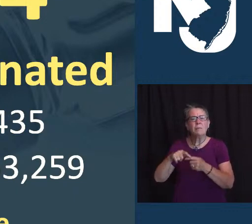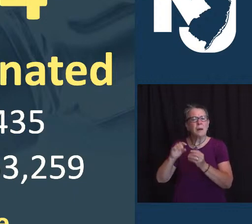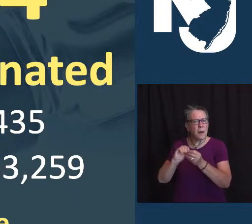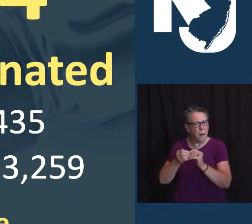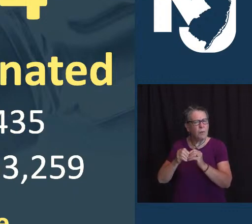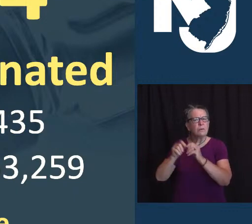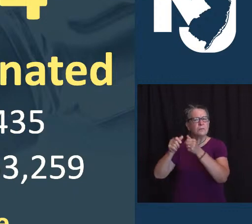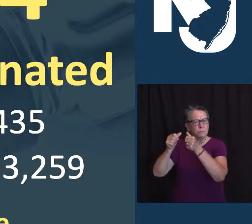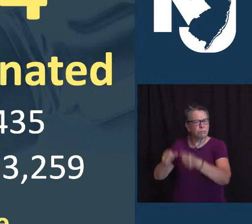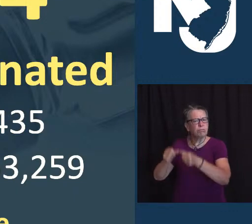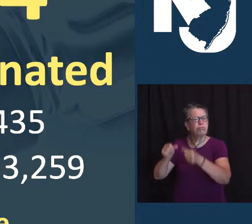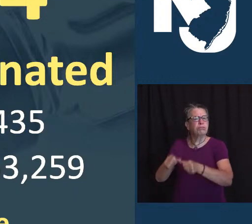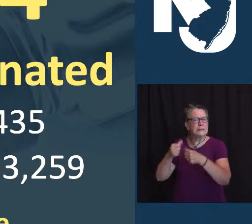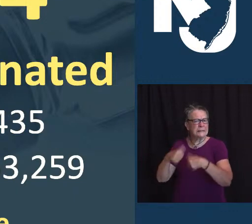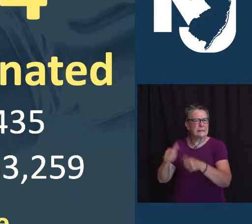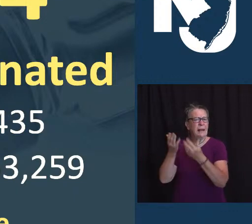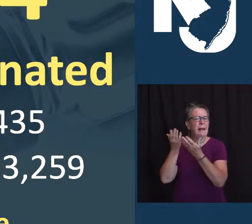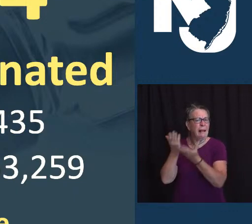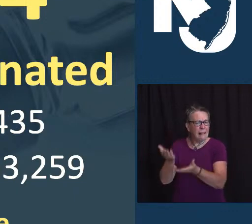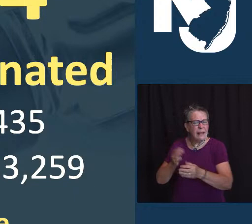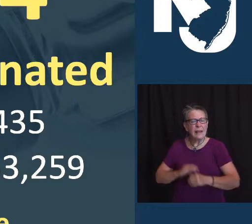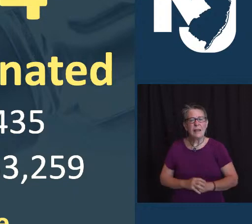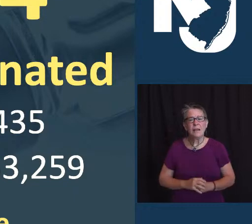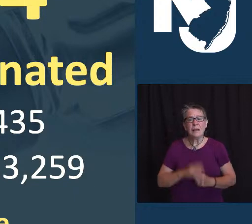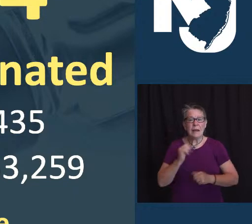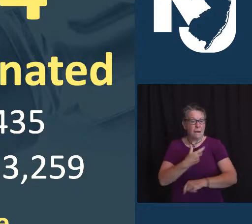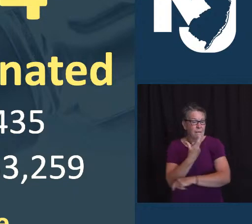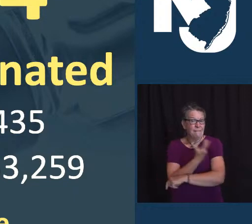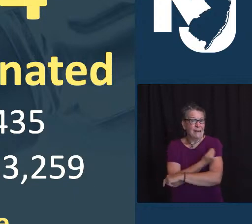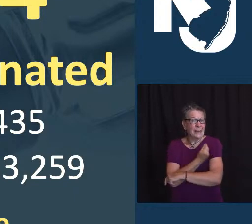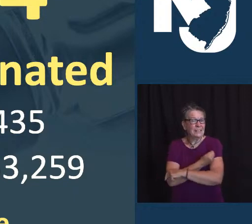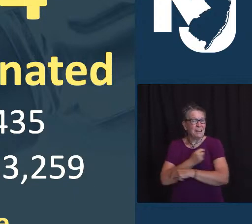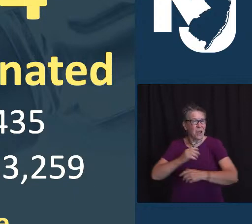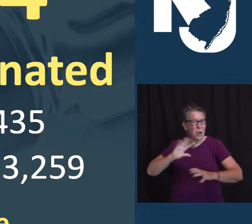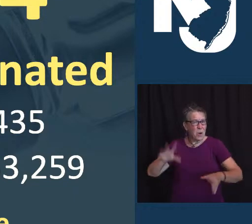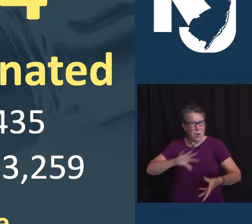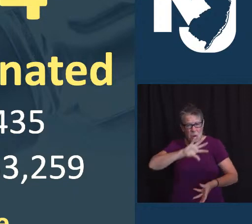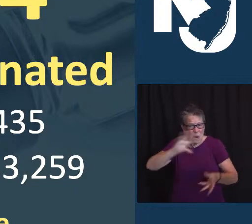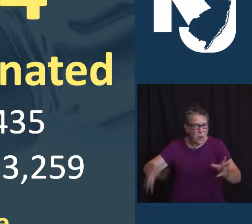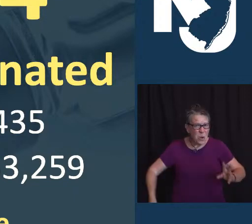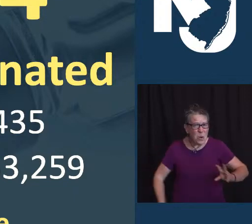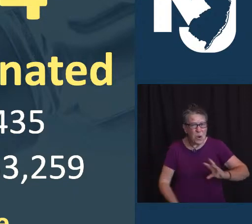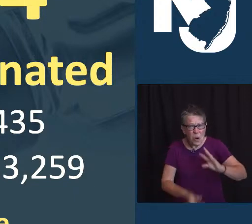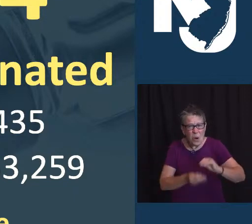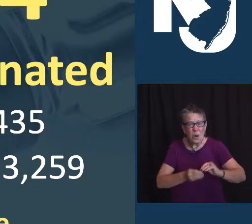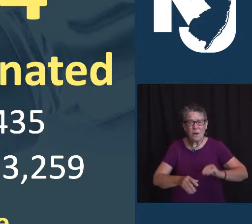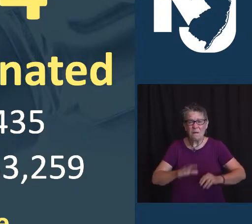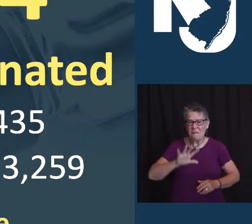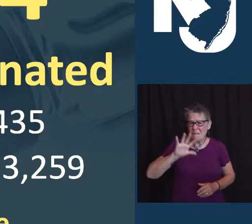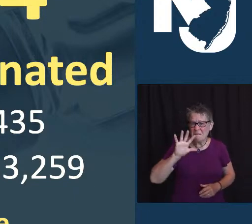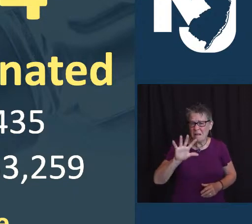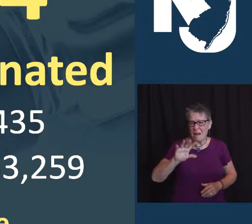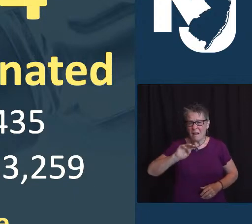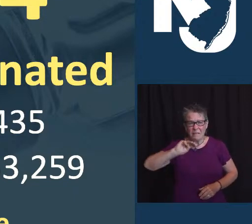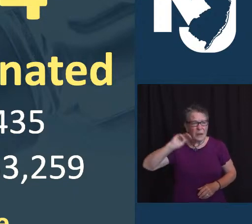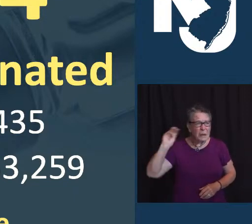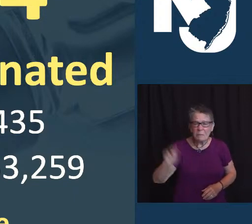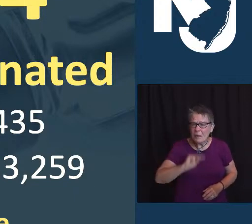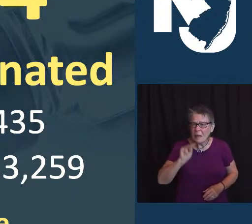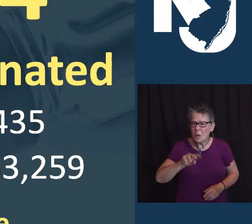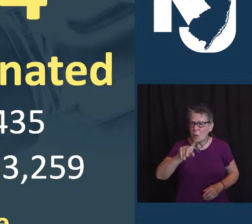5,113,694 individuals who live, work, or study in New Jersey who are now fully vaccinated. This is an increase of